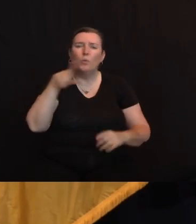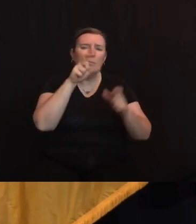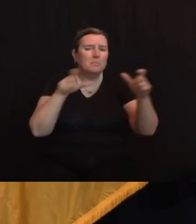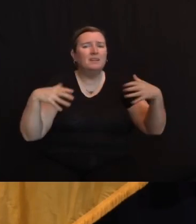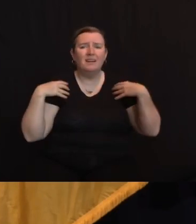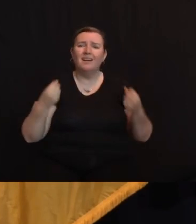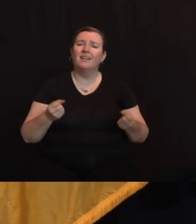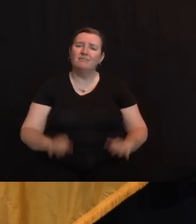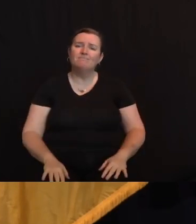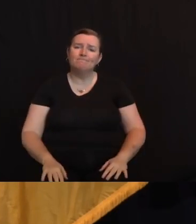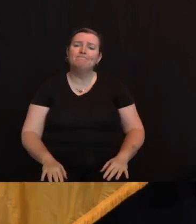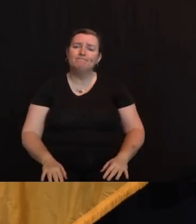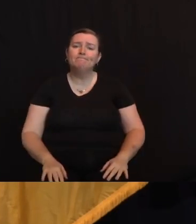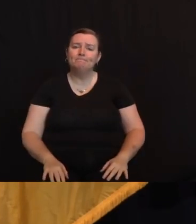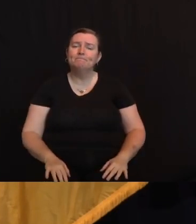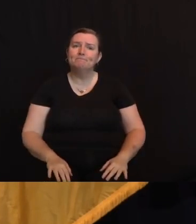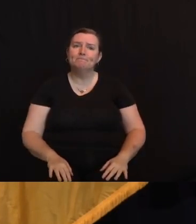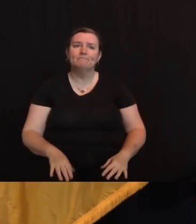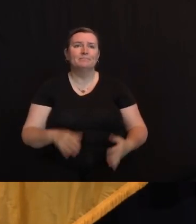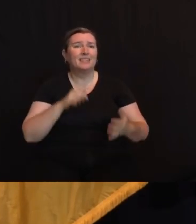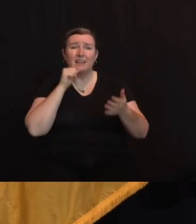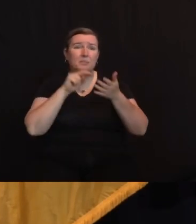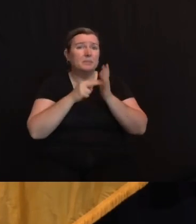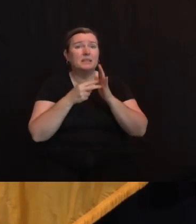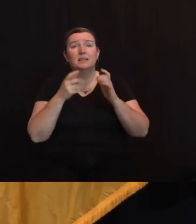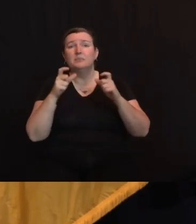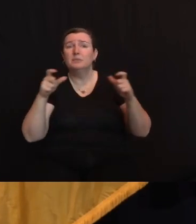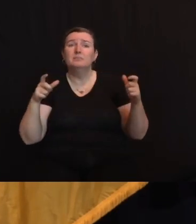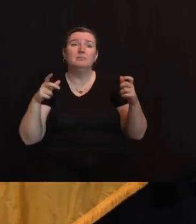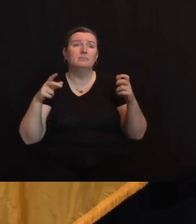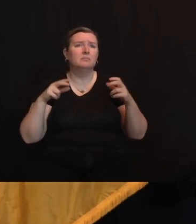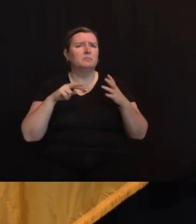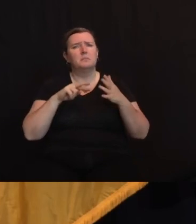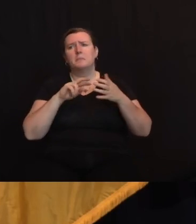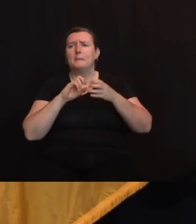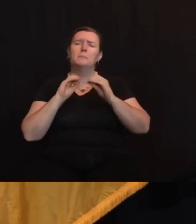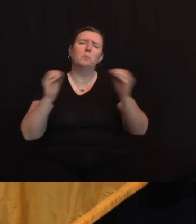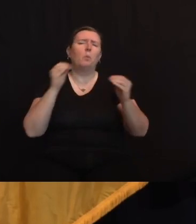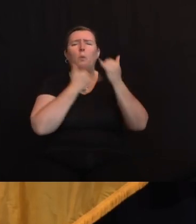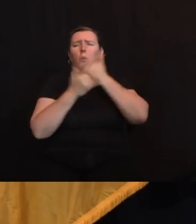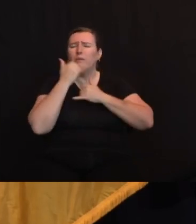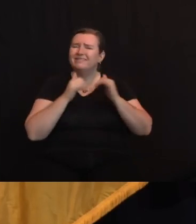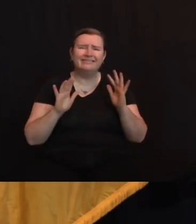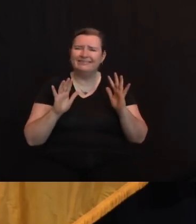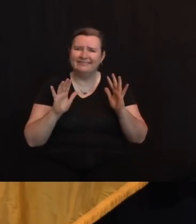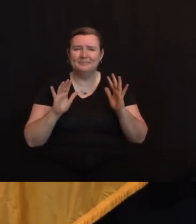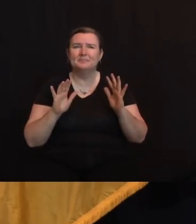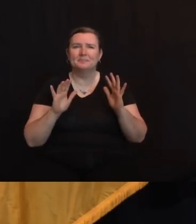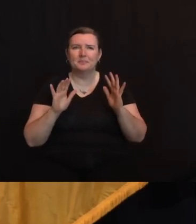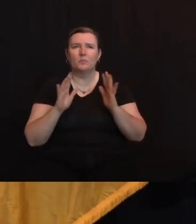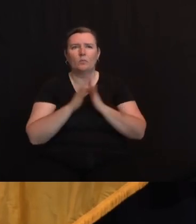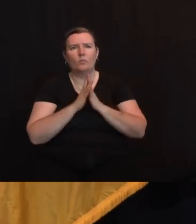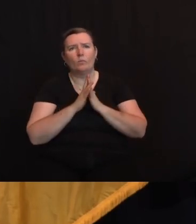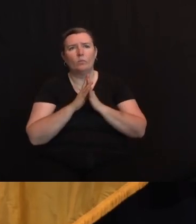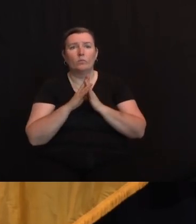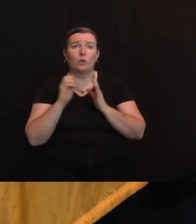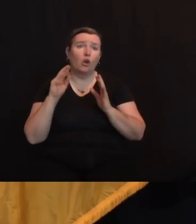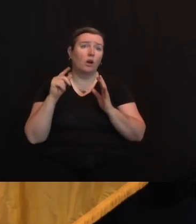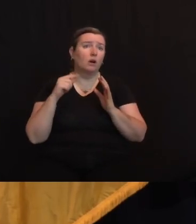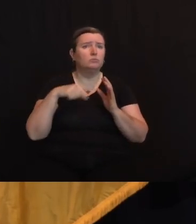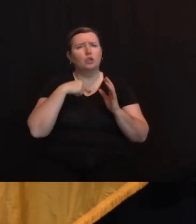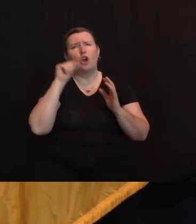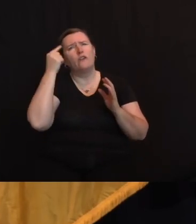start to, that doesn't mean people are infallible or that every system and every process is always right. But